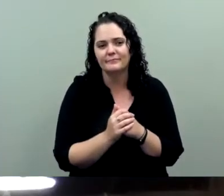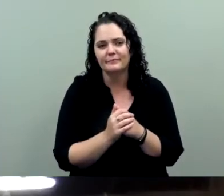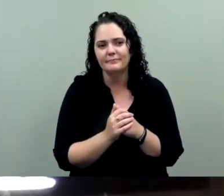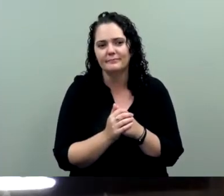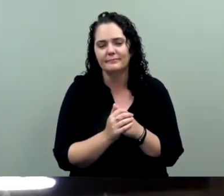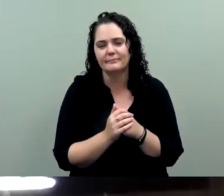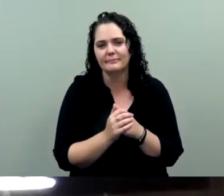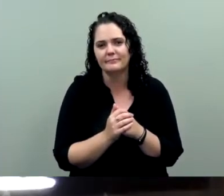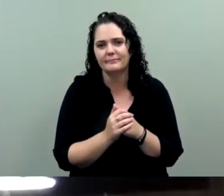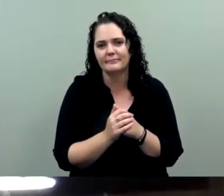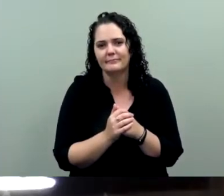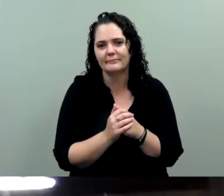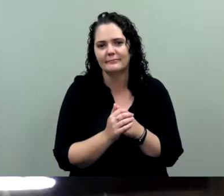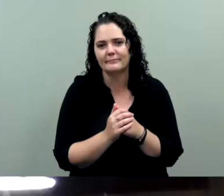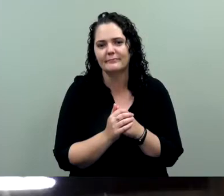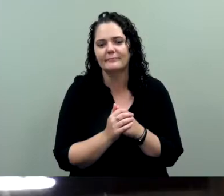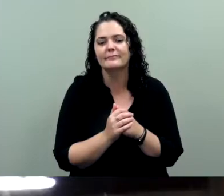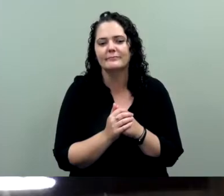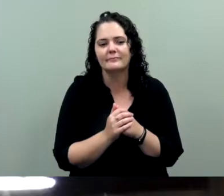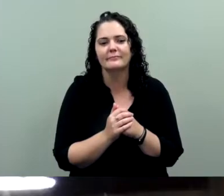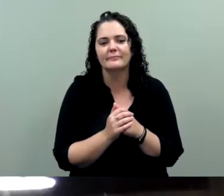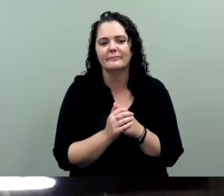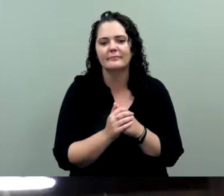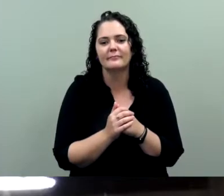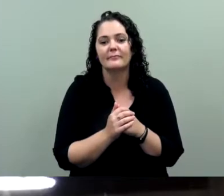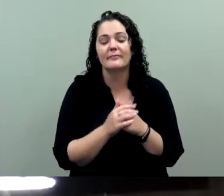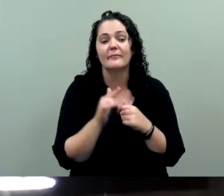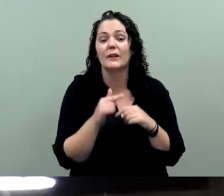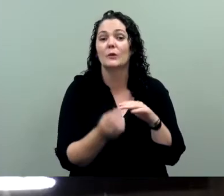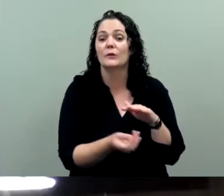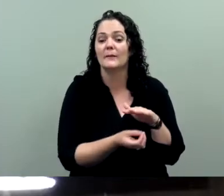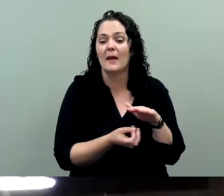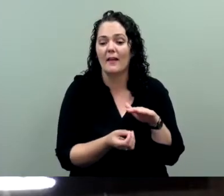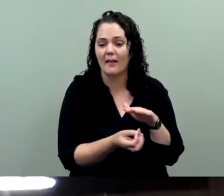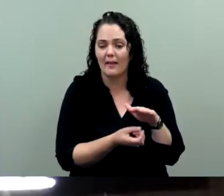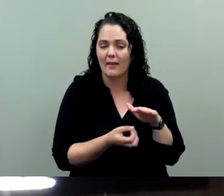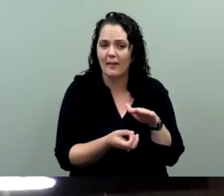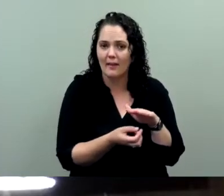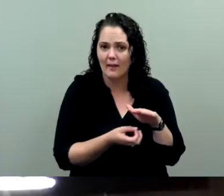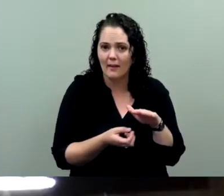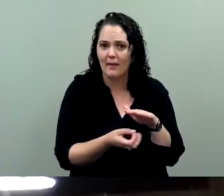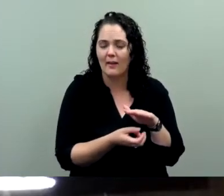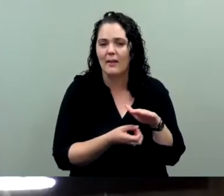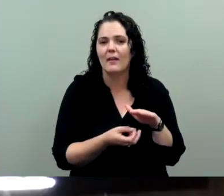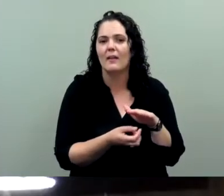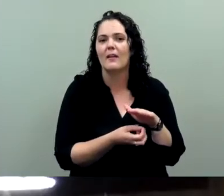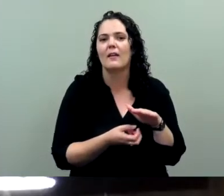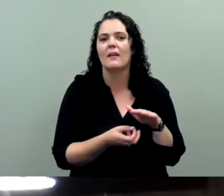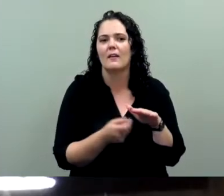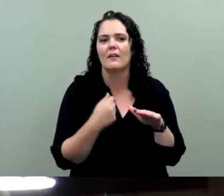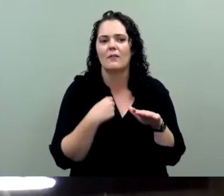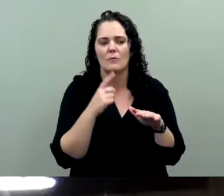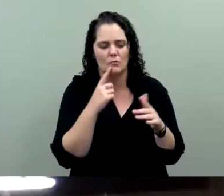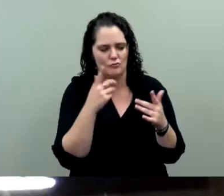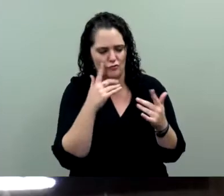let's go on then. While that is simmering there off to the side, we'll check in on that from time to time, and it will be done before the end